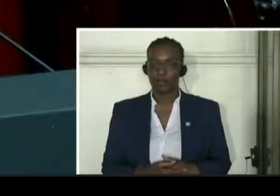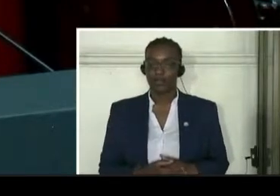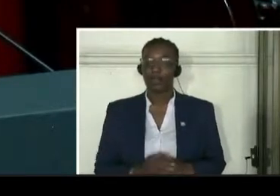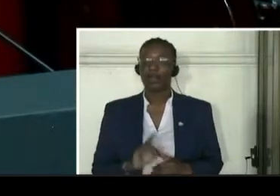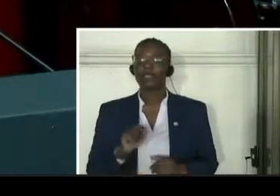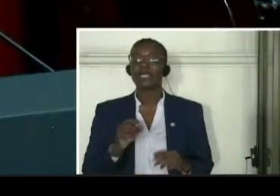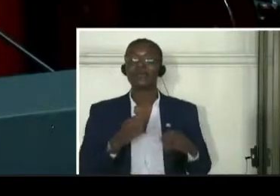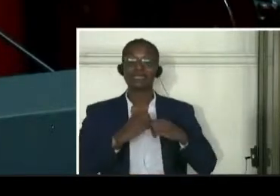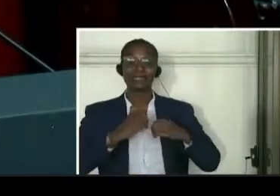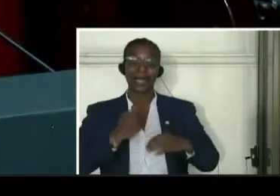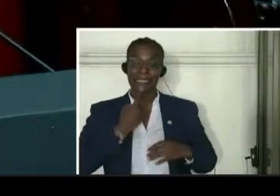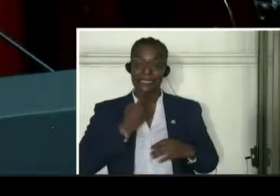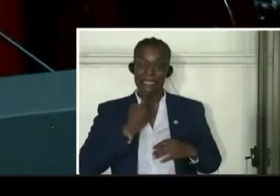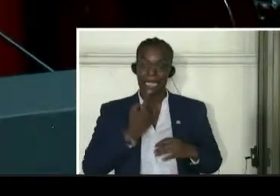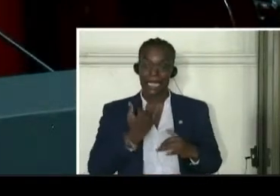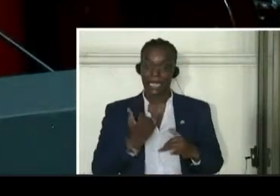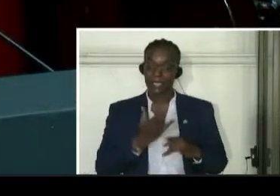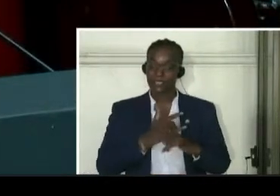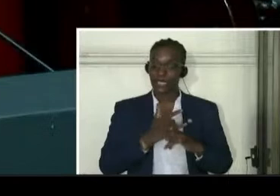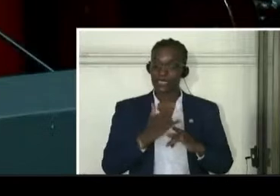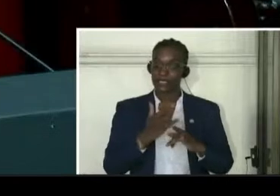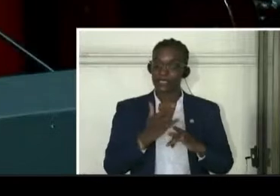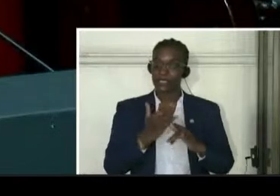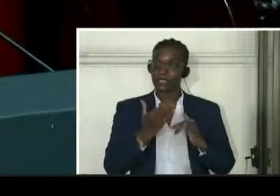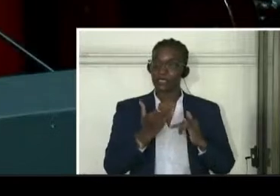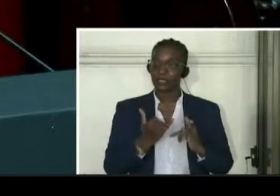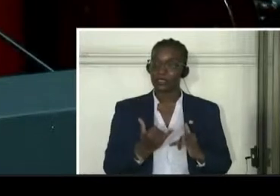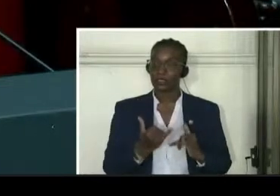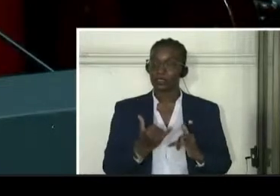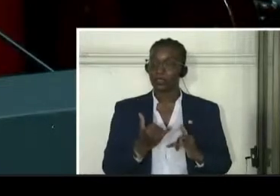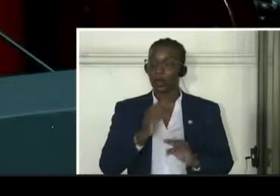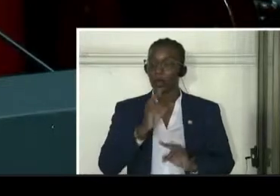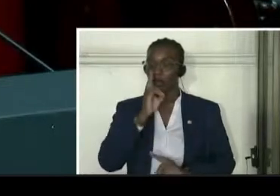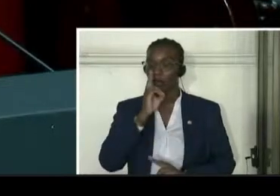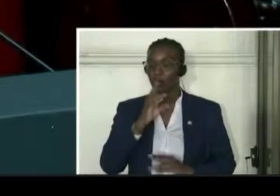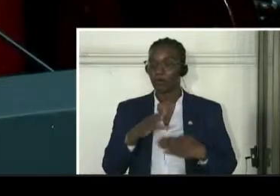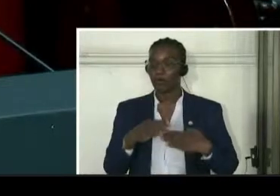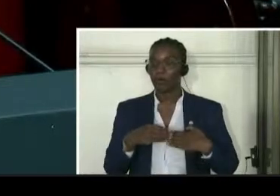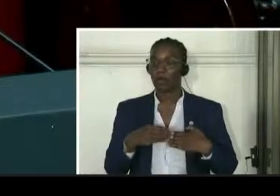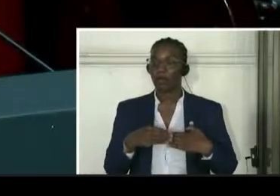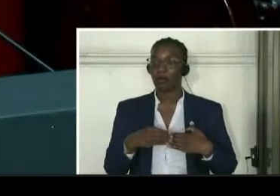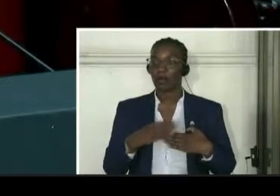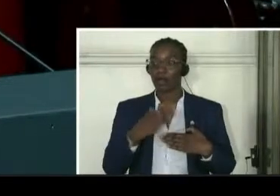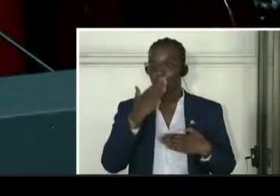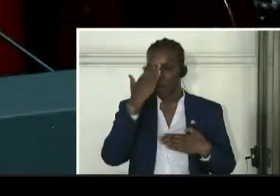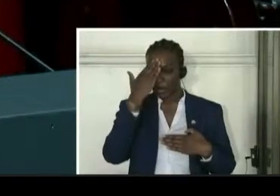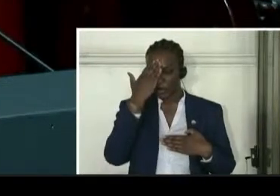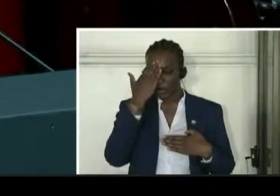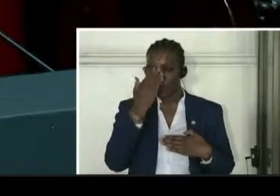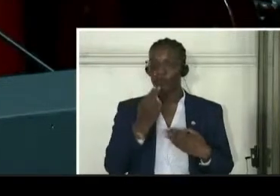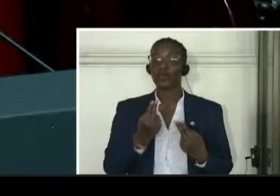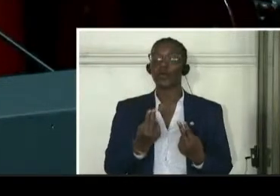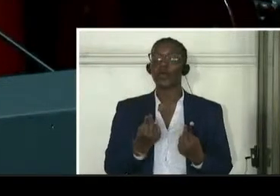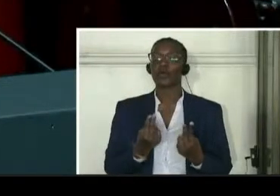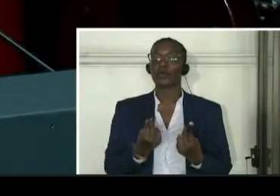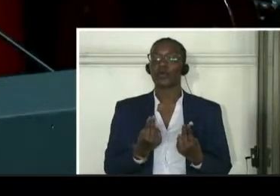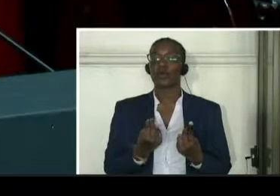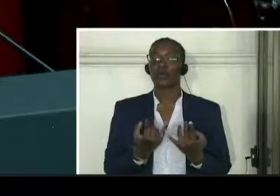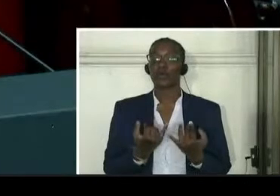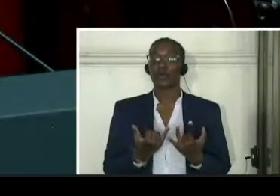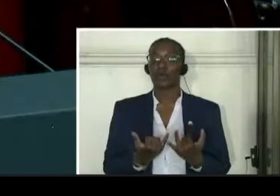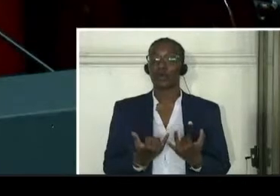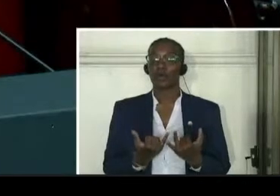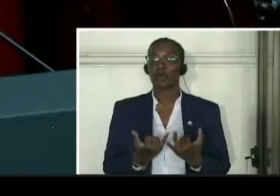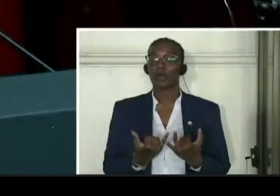Let me start by saying that success... Honourable Member, I know that you are new and this is your